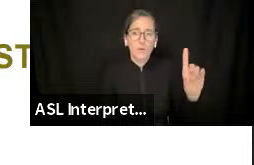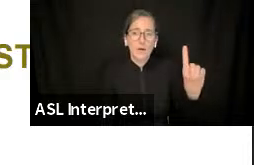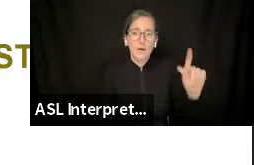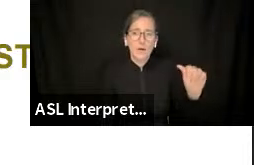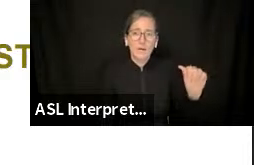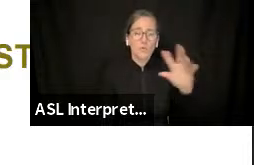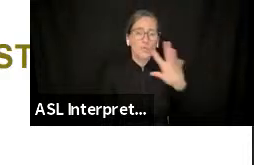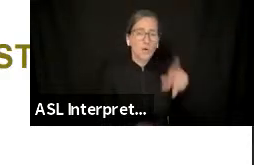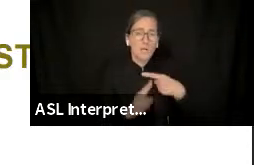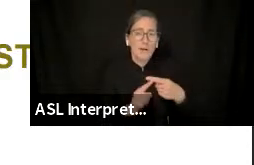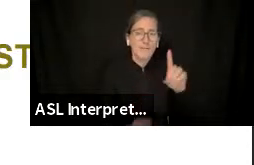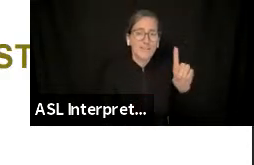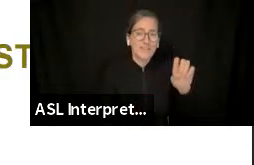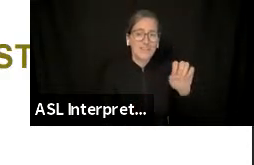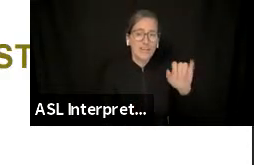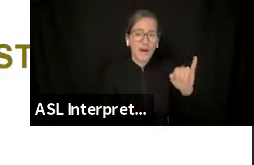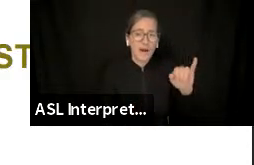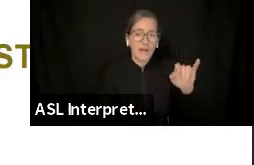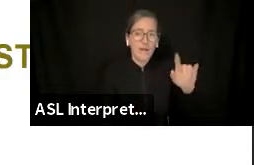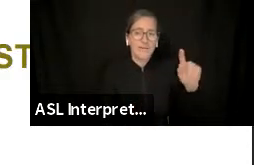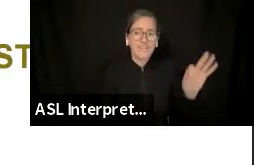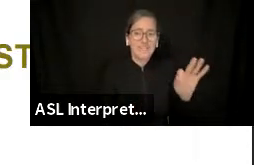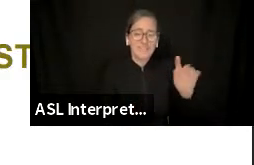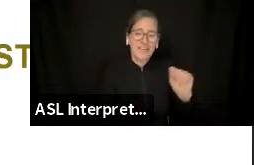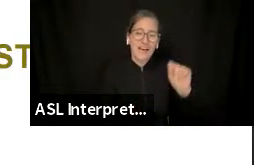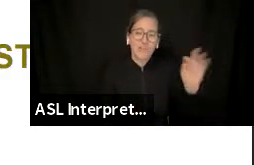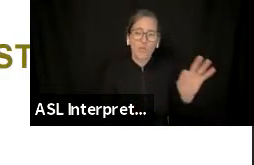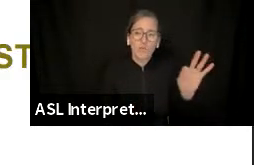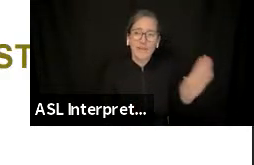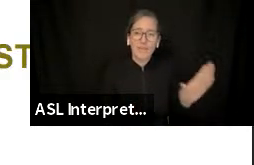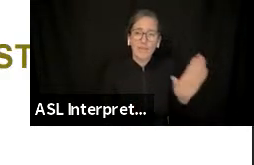force and the recommendations they made to council. So I'm